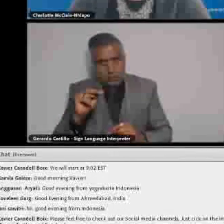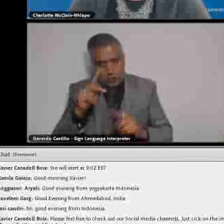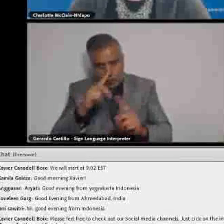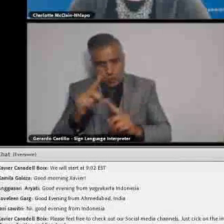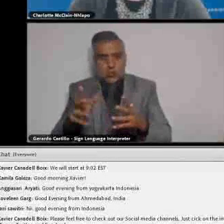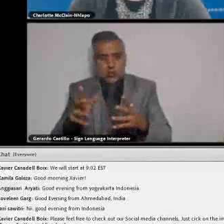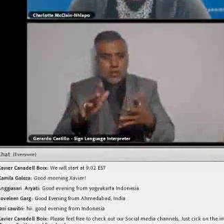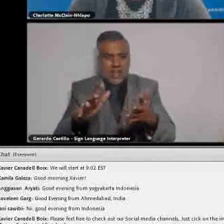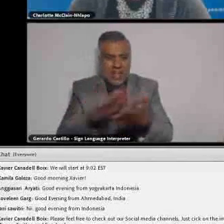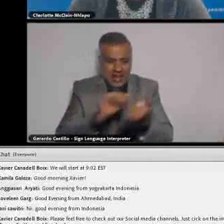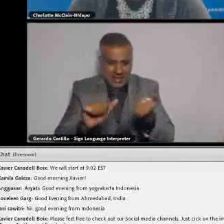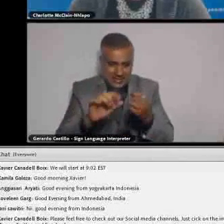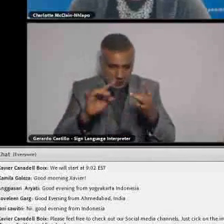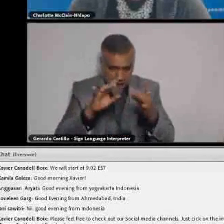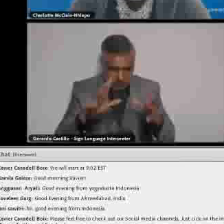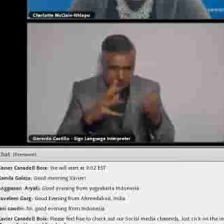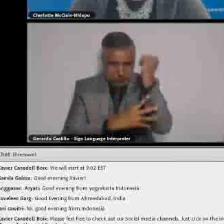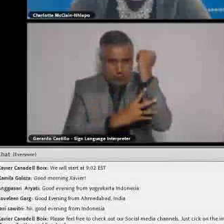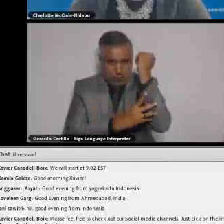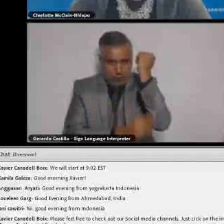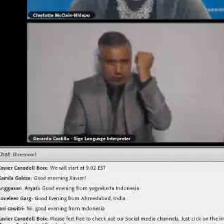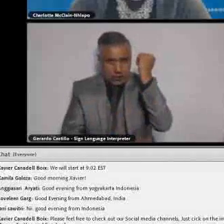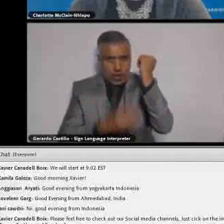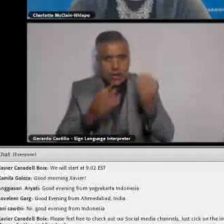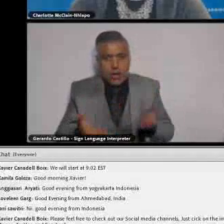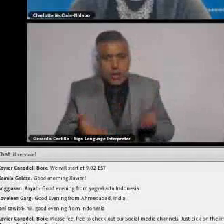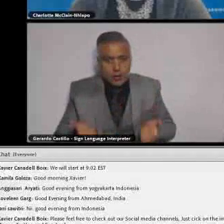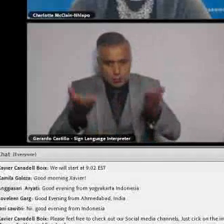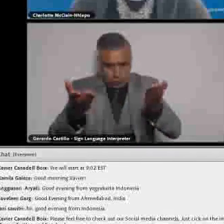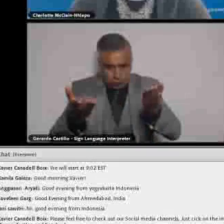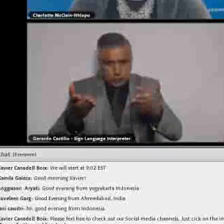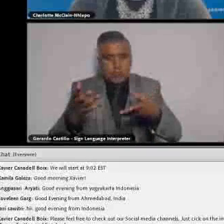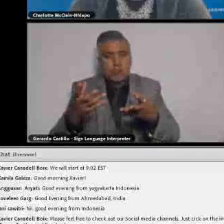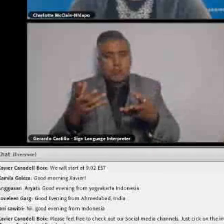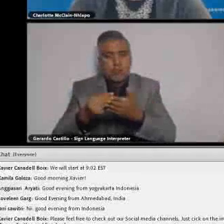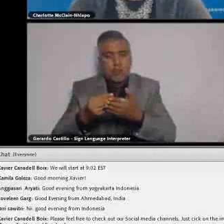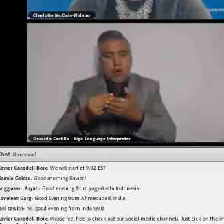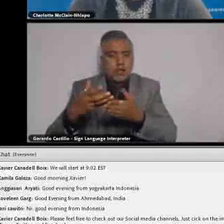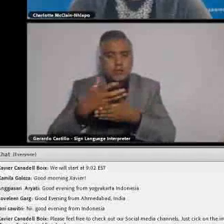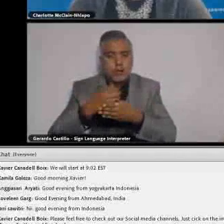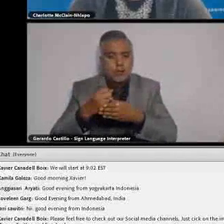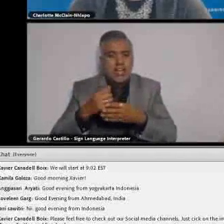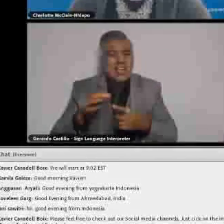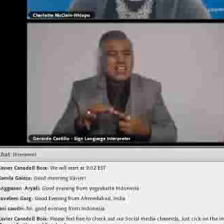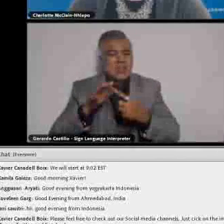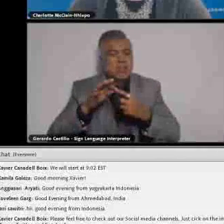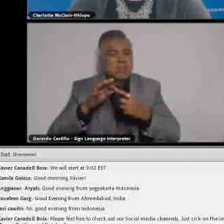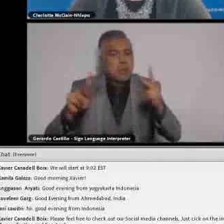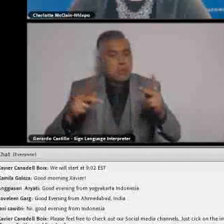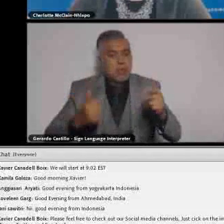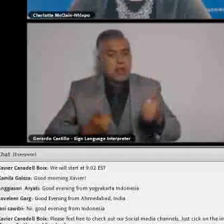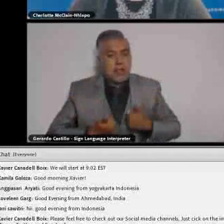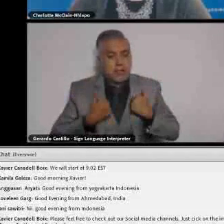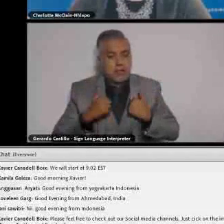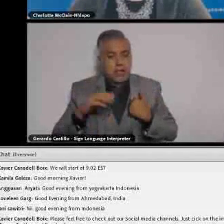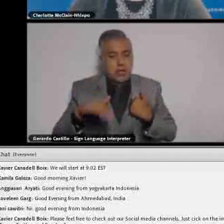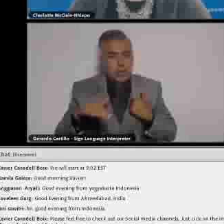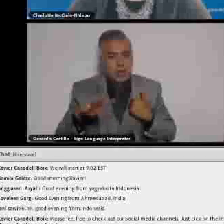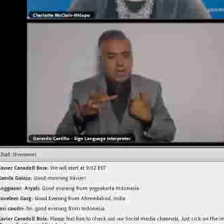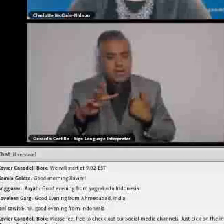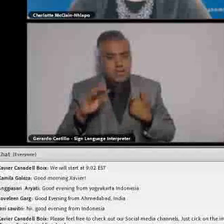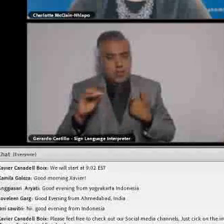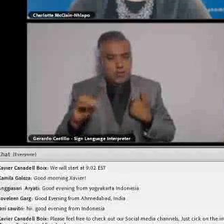within a generation and to boost shared prosperity, particularly for those living in the bottom 40% of the